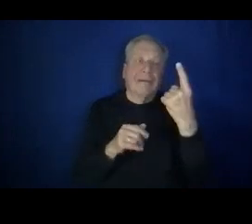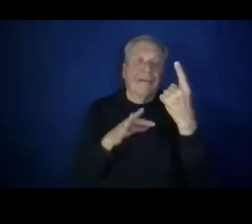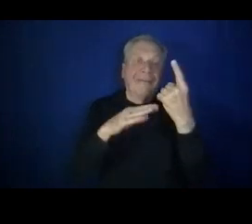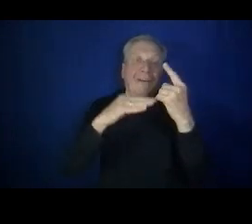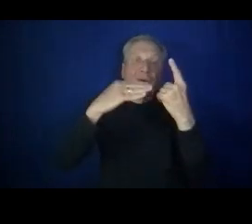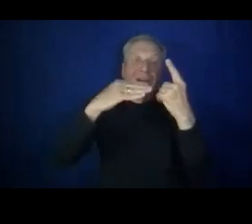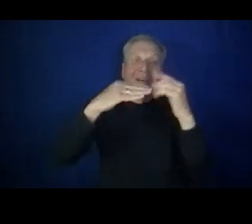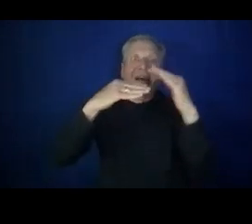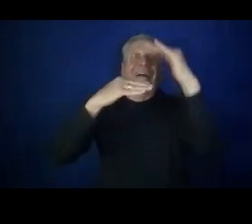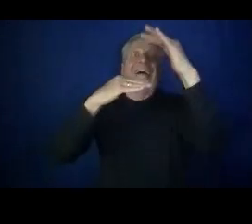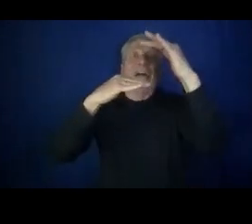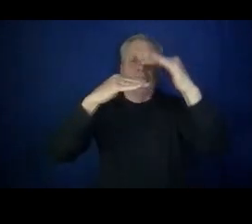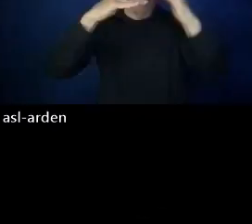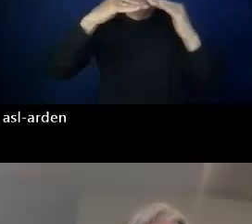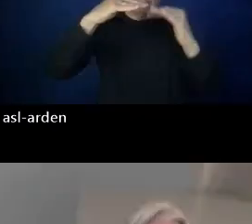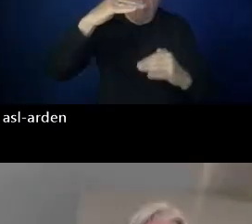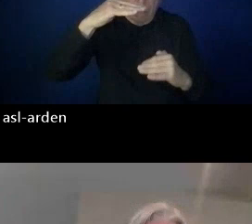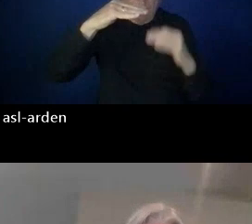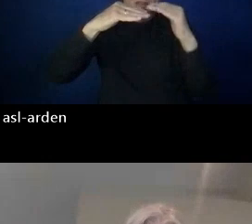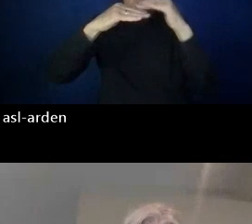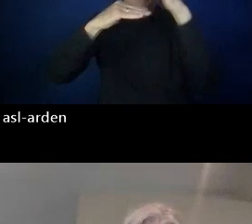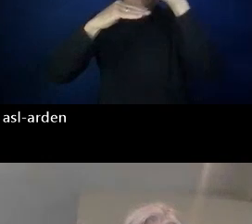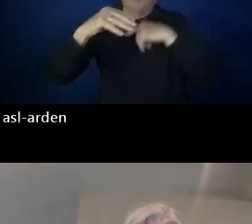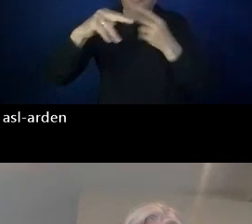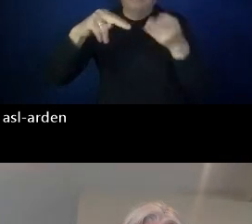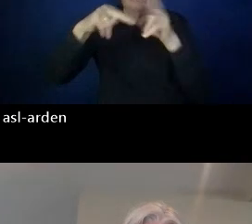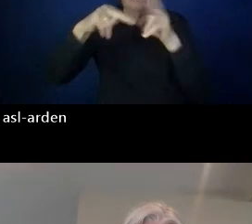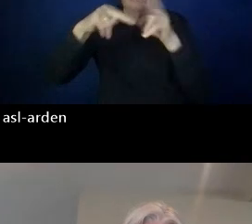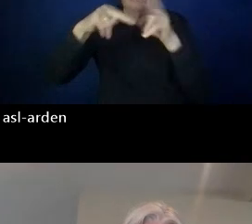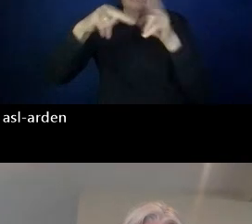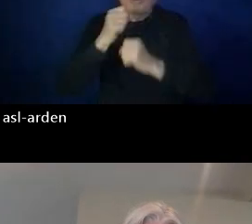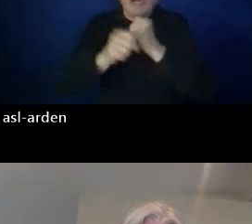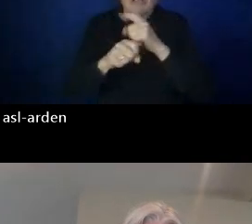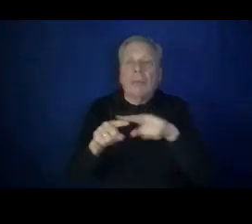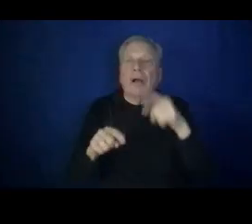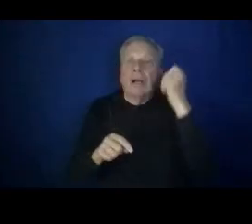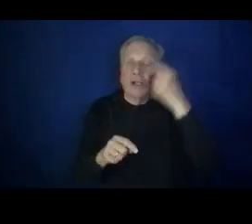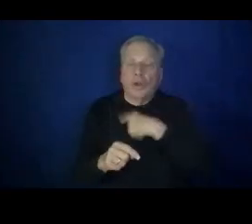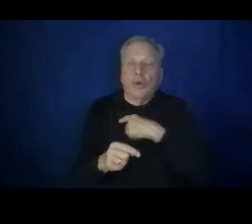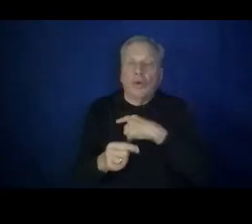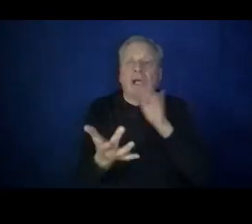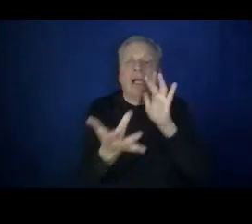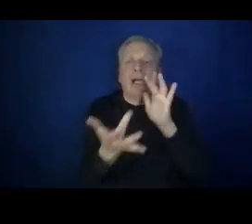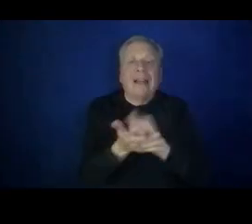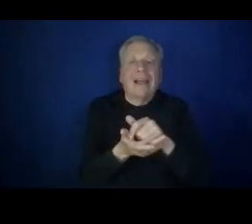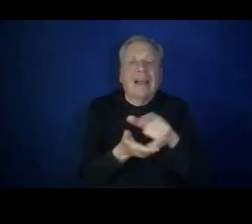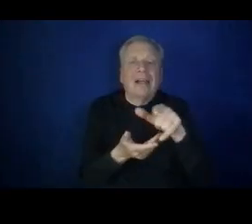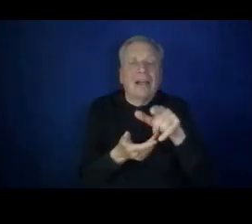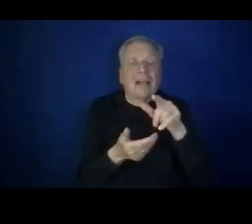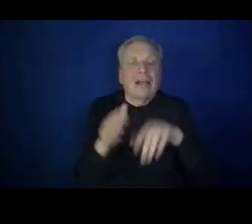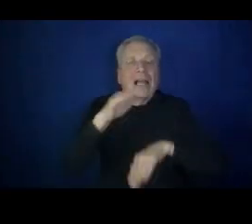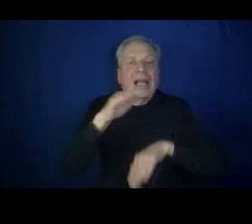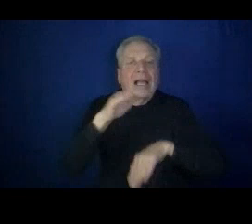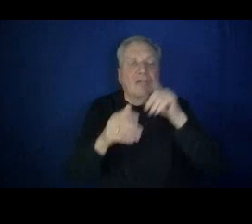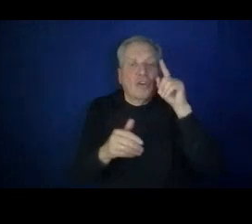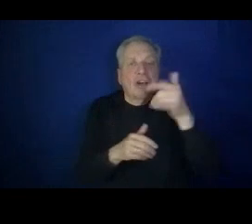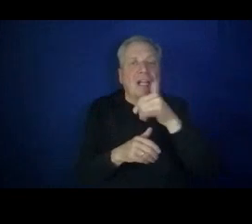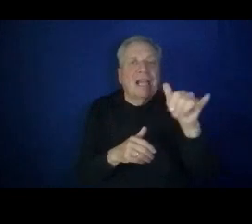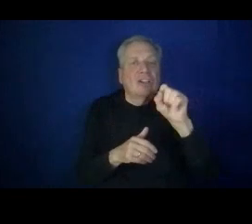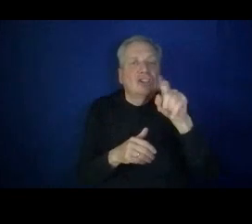So we're still increasing more years than we're decreasing, but we're reaching that carrying capacity for Yellowstone Park